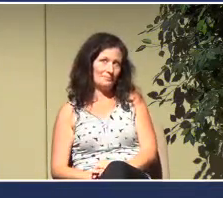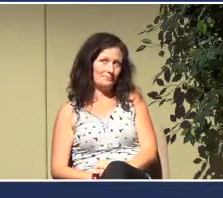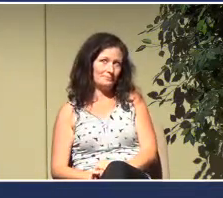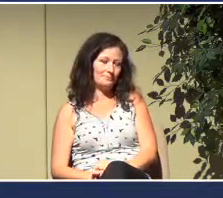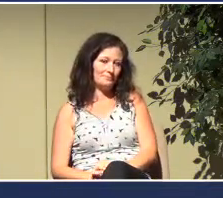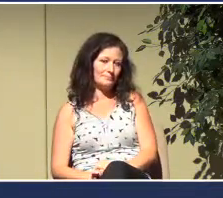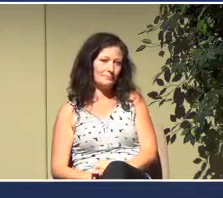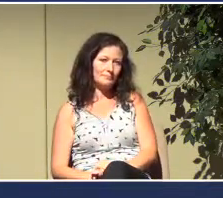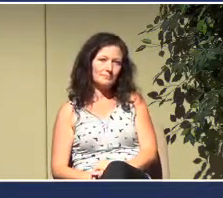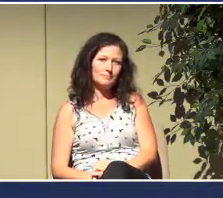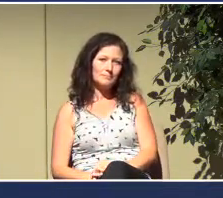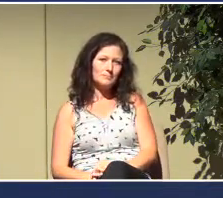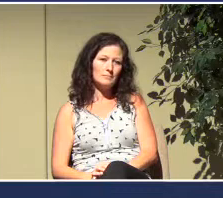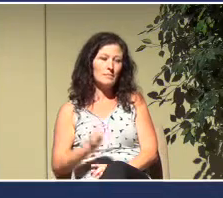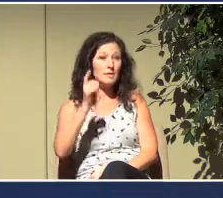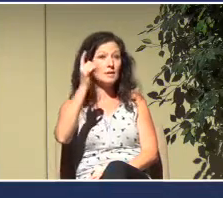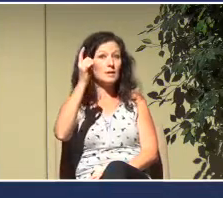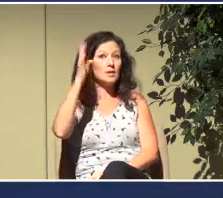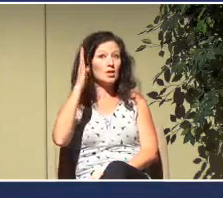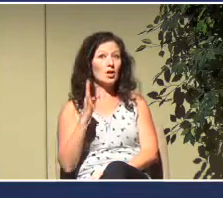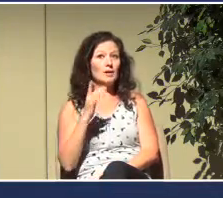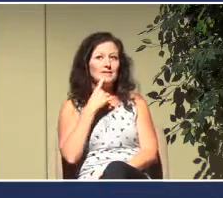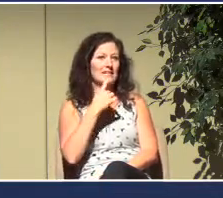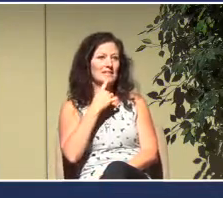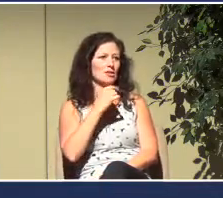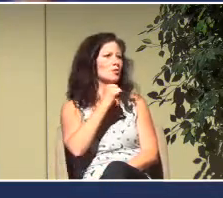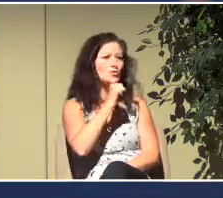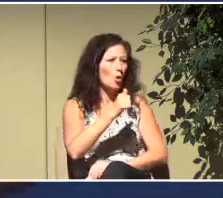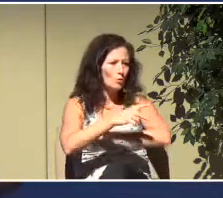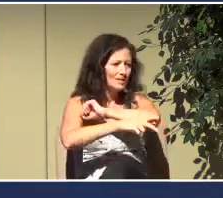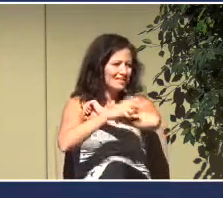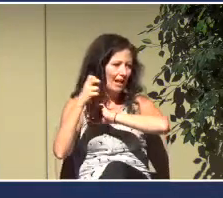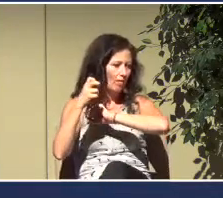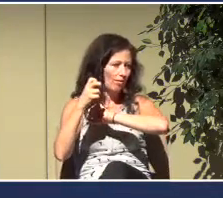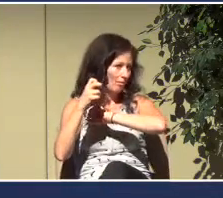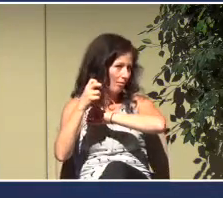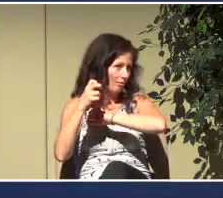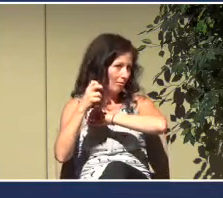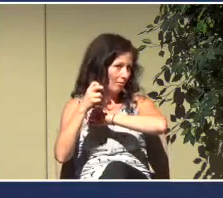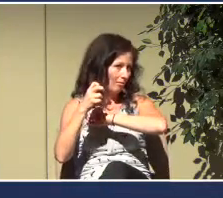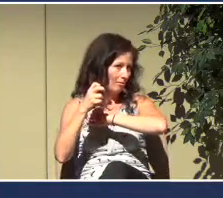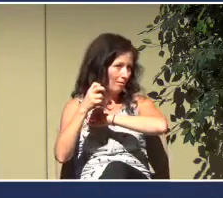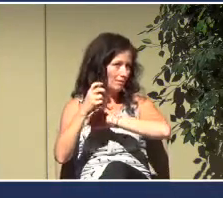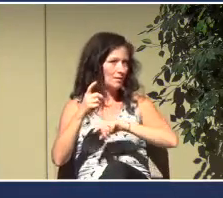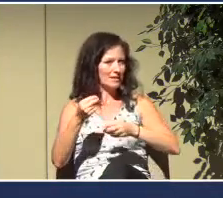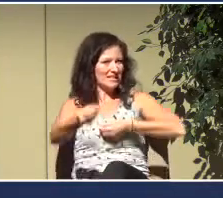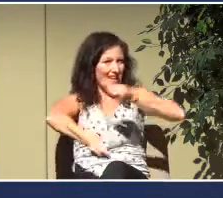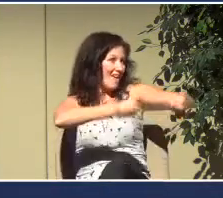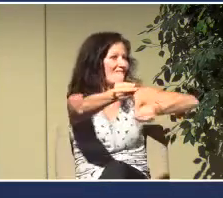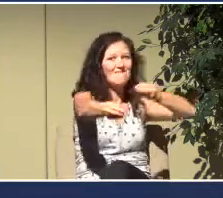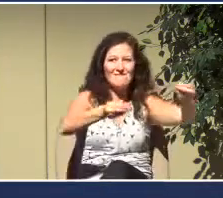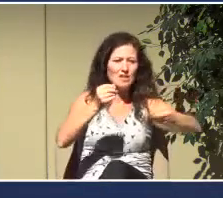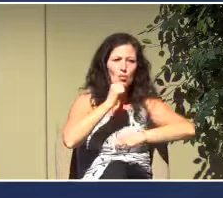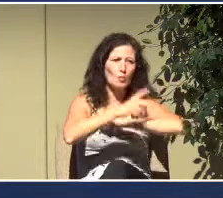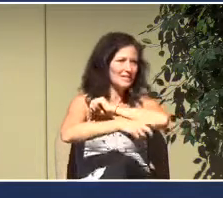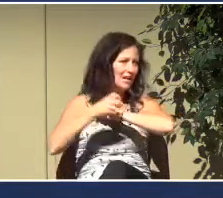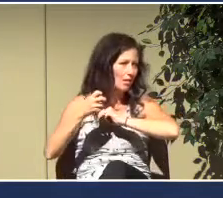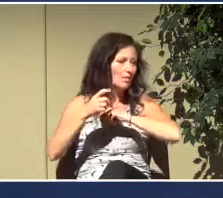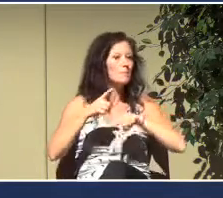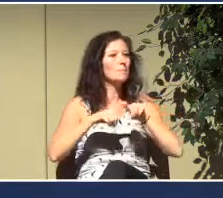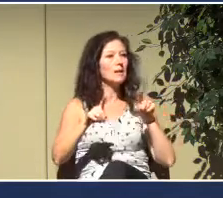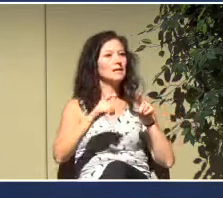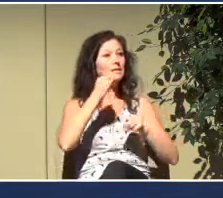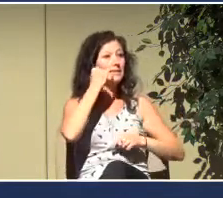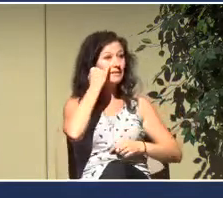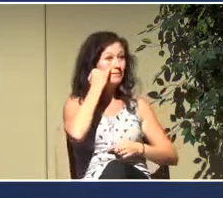So God says, do not steal and be generous. And yet in our heart of hearts, when we give